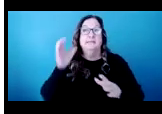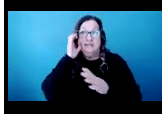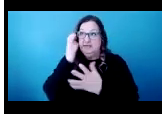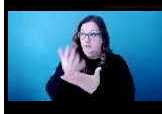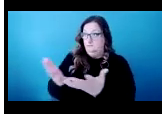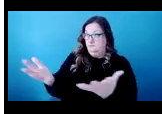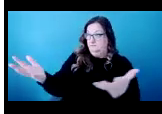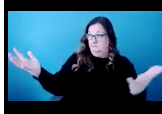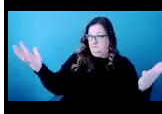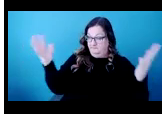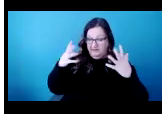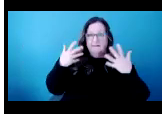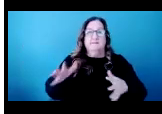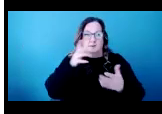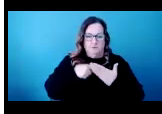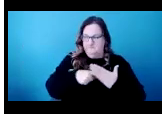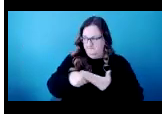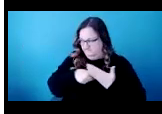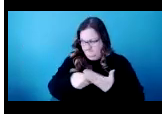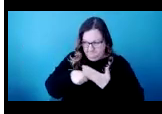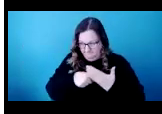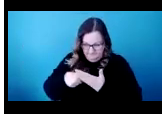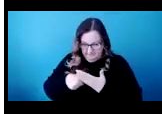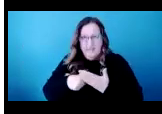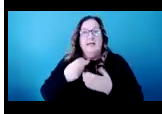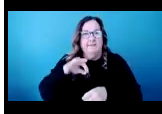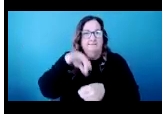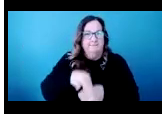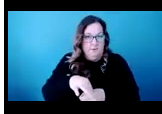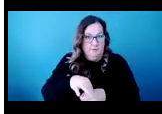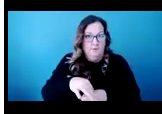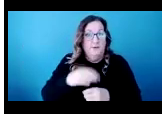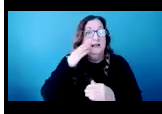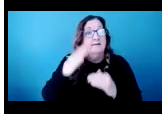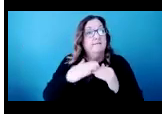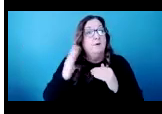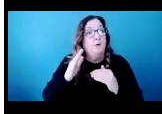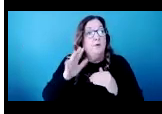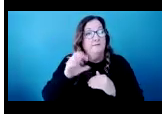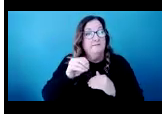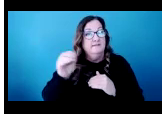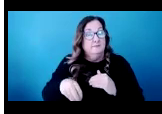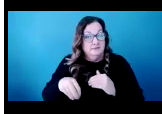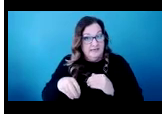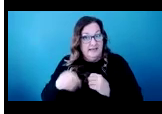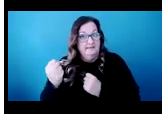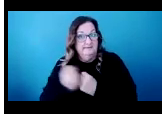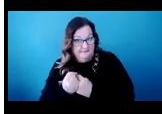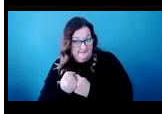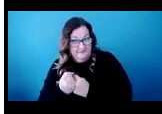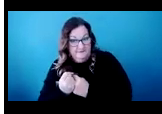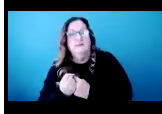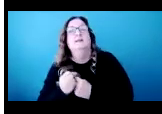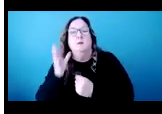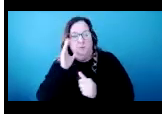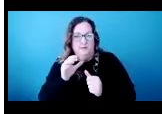vote. And if at least more than 50%, if more than 50% vote yes, then it will